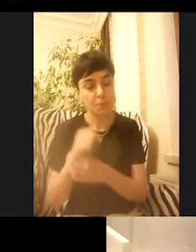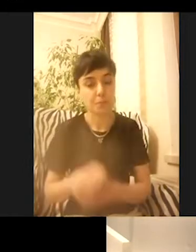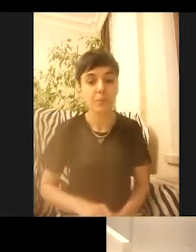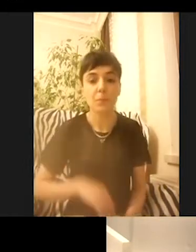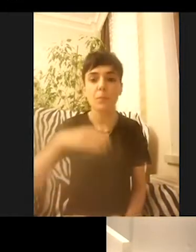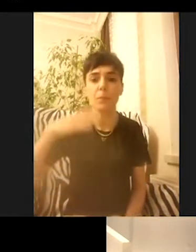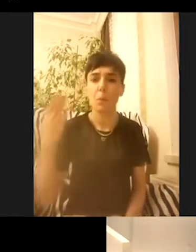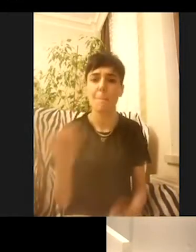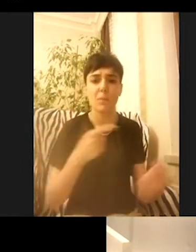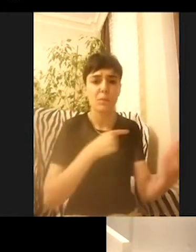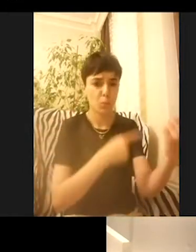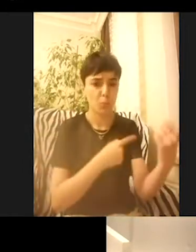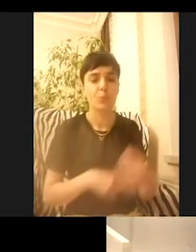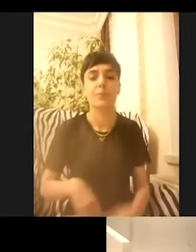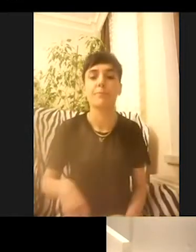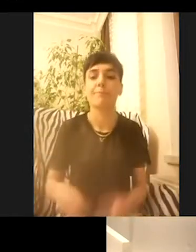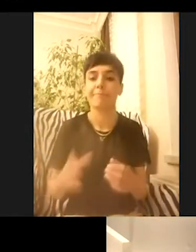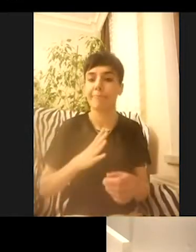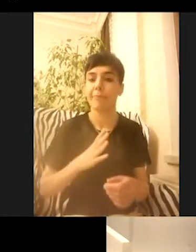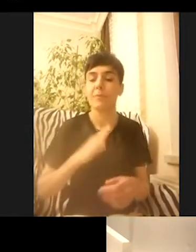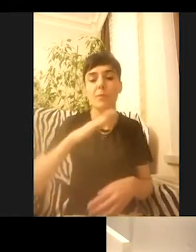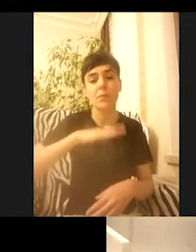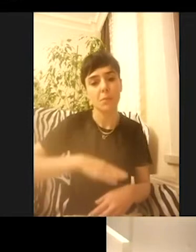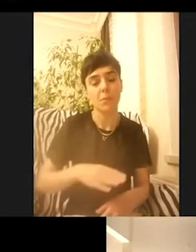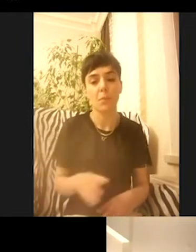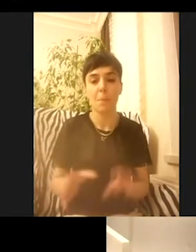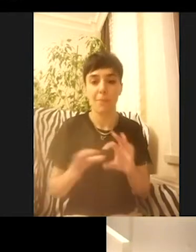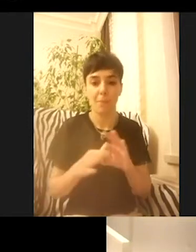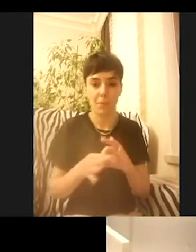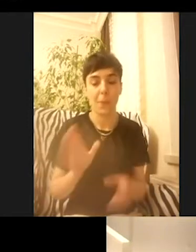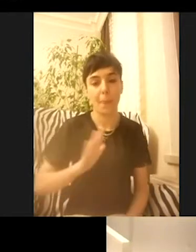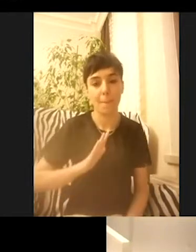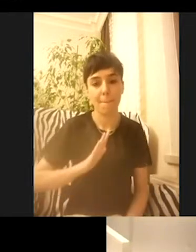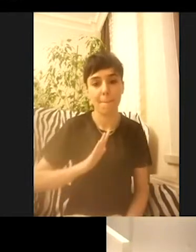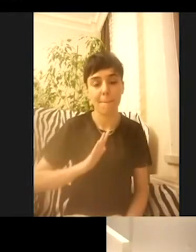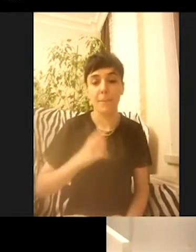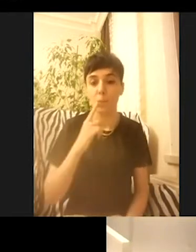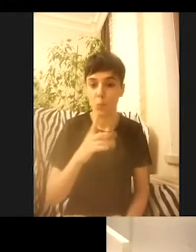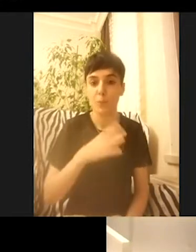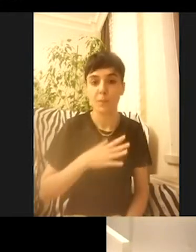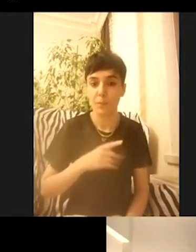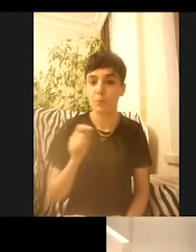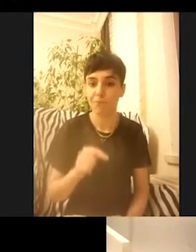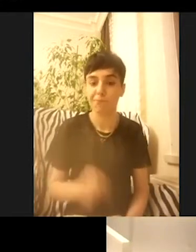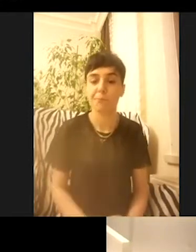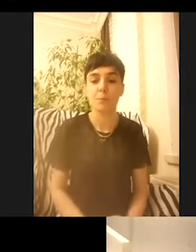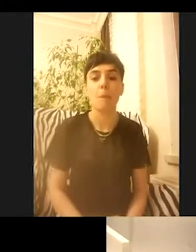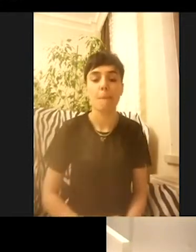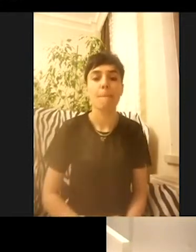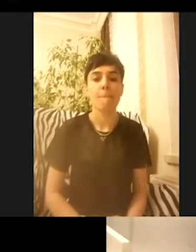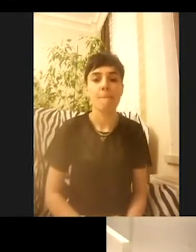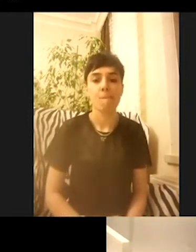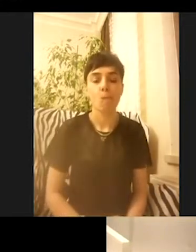was one thing that I was like trying to emphasize in the video. And I can only say this, maybe I would like